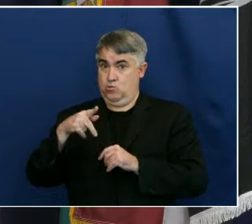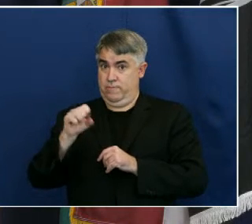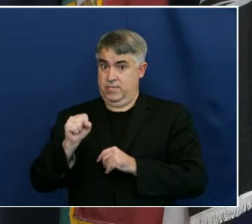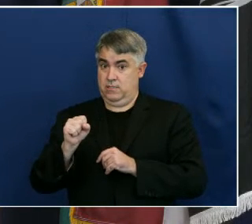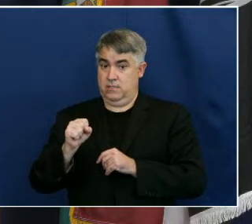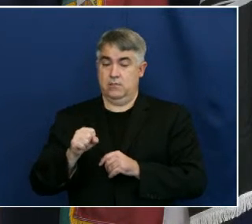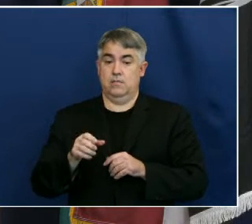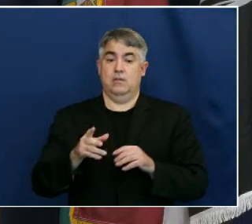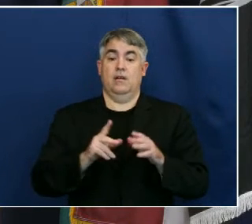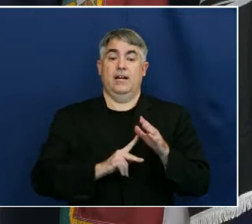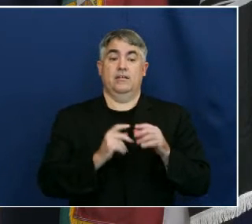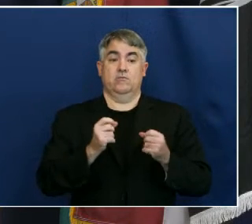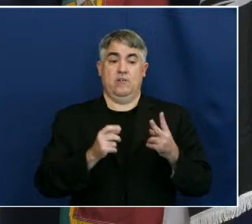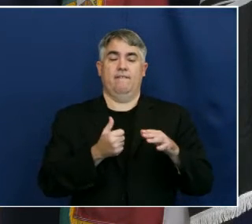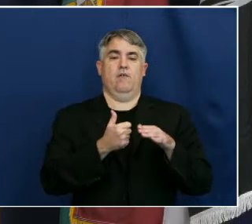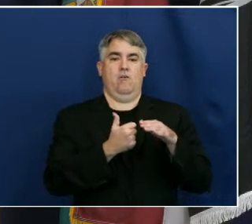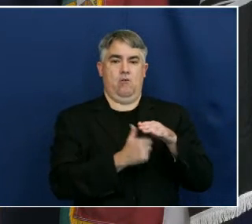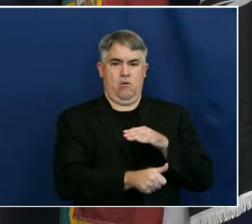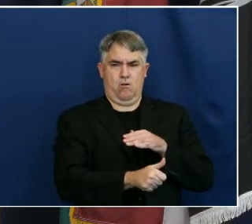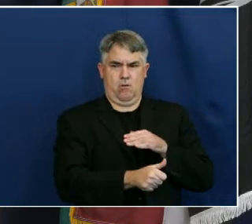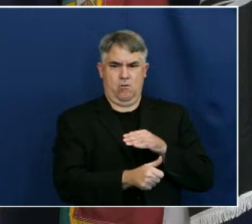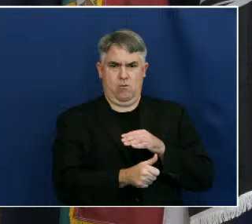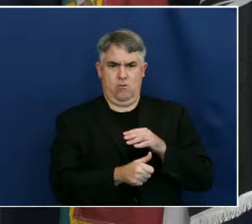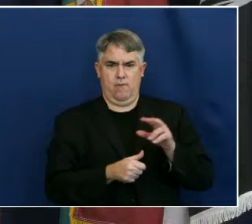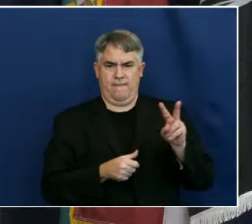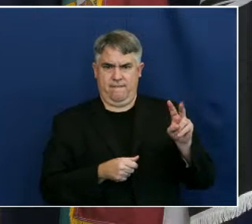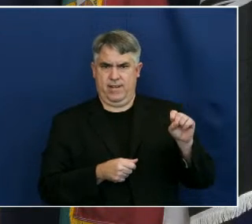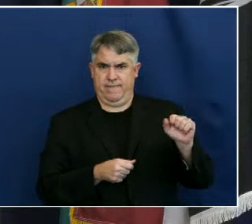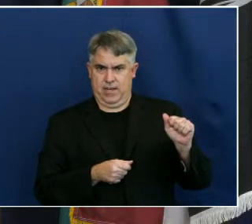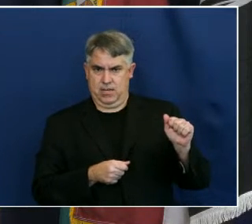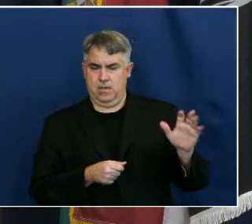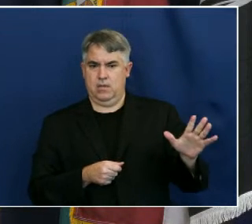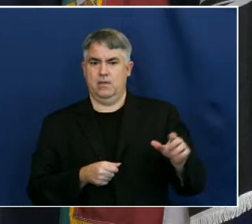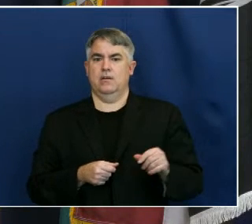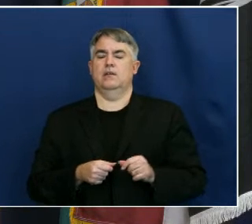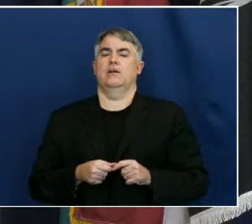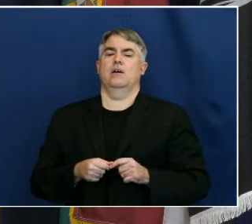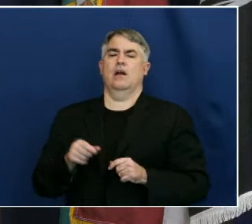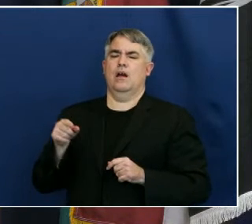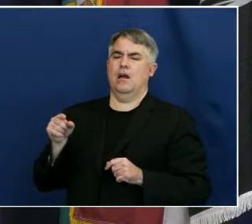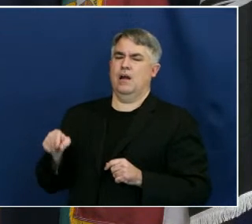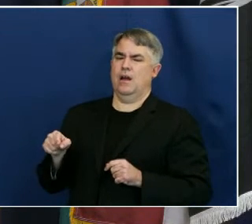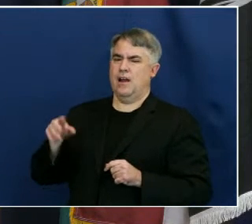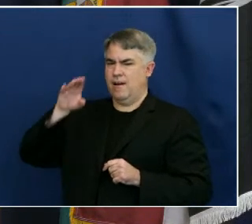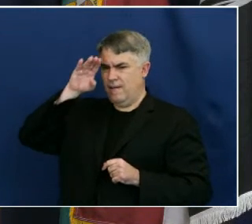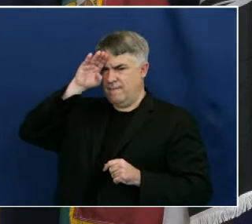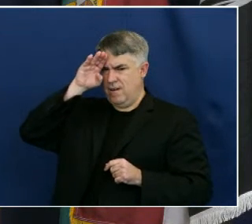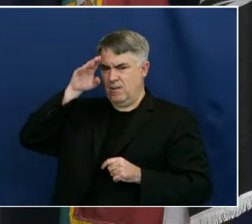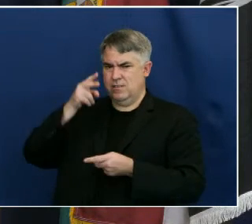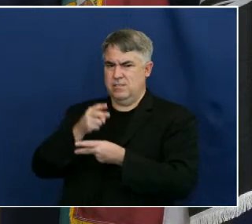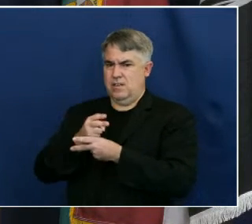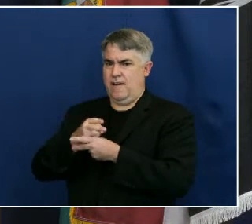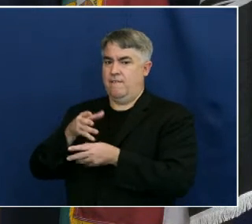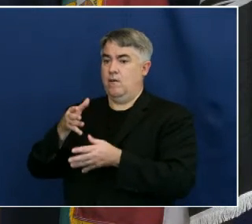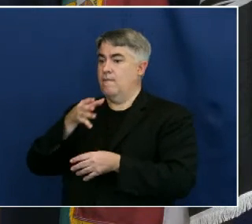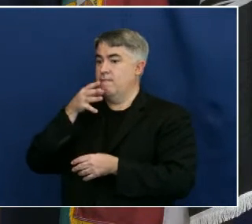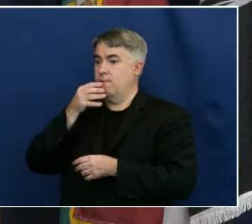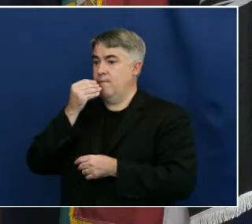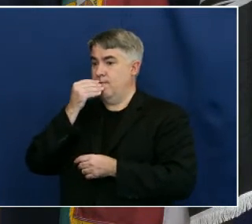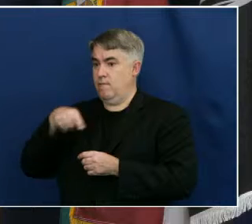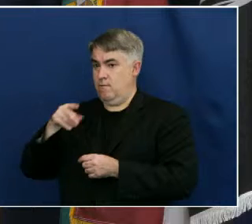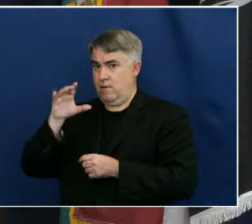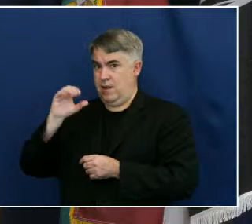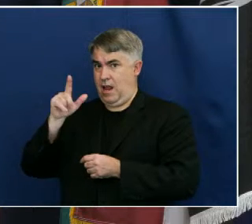the San Diego County Fire Department, who are going to, I guess, go out into the field and administer these vaccines. Yeah, I'm no, a little confused. Paul. You also said,